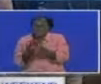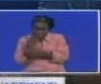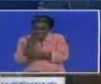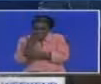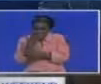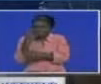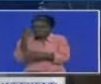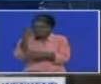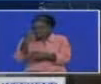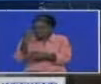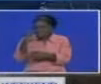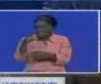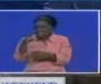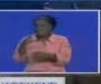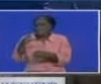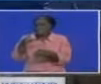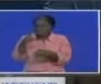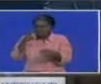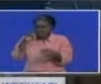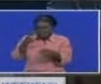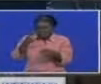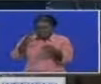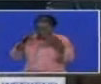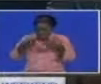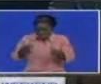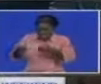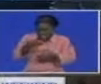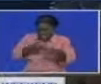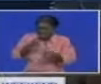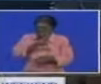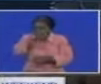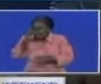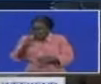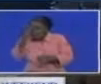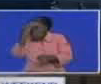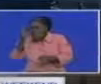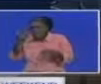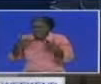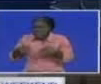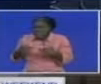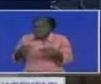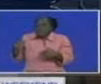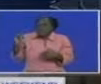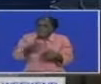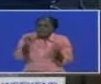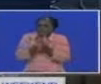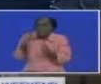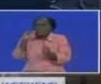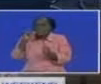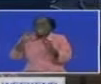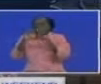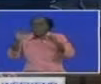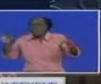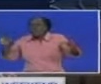excitement, and it's something that we must go deep into it and discuss and ask ourselves, why are people who have stayed with the British for a long time feeling